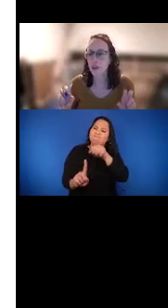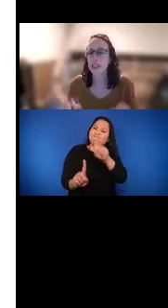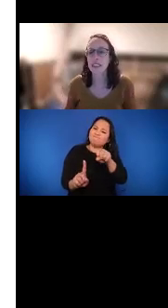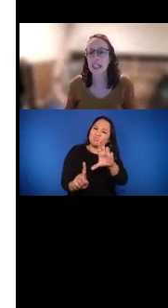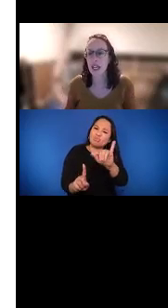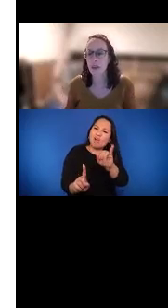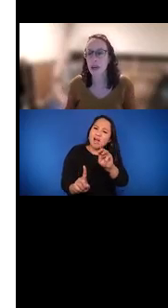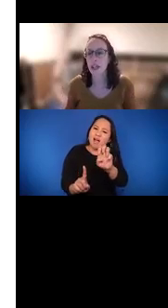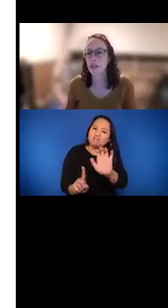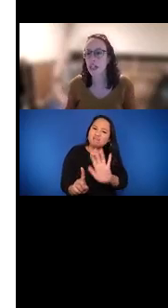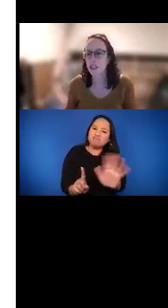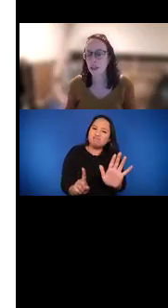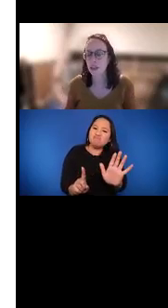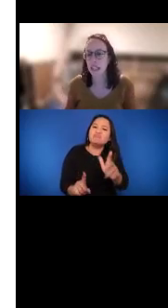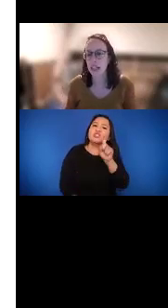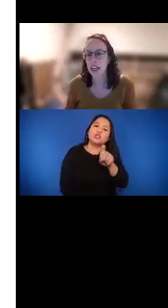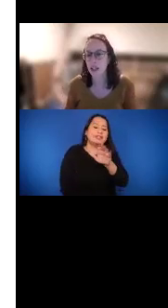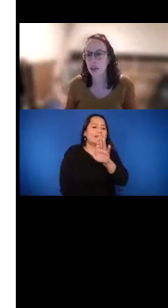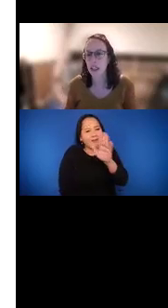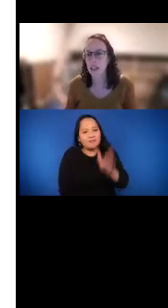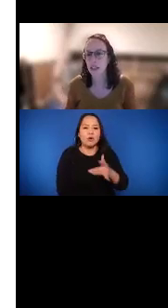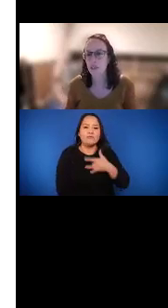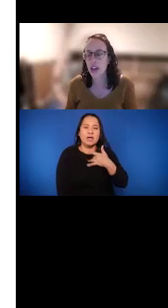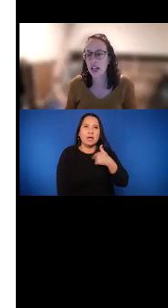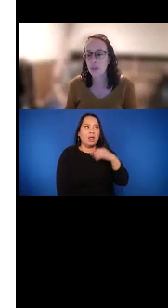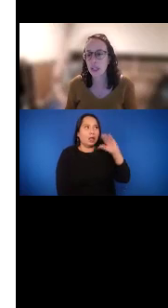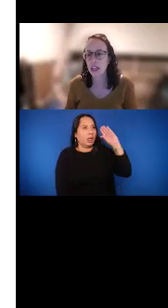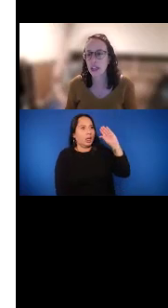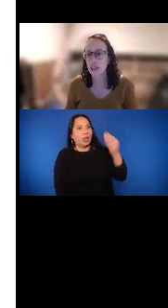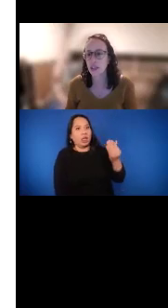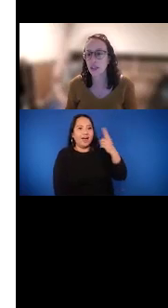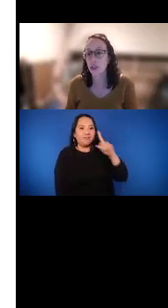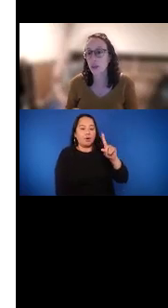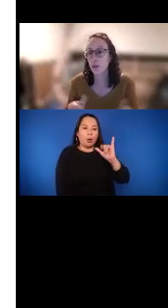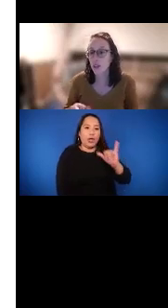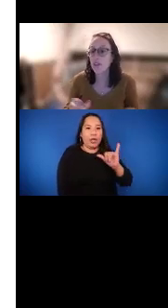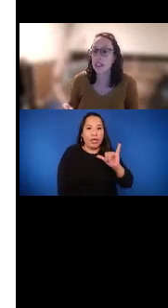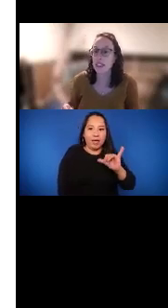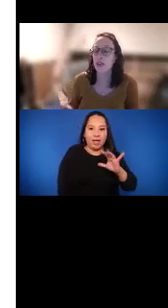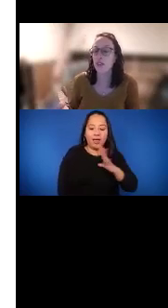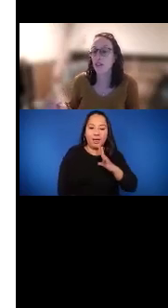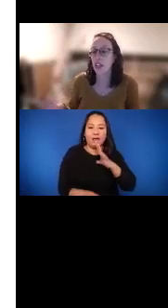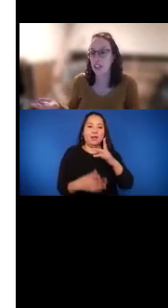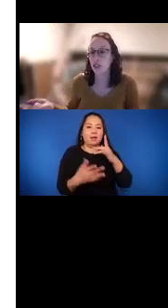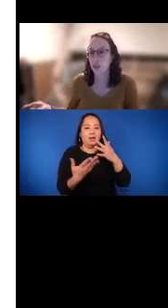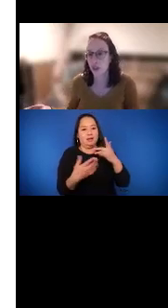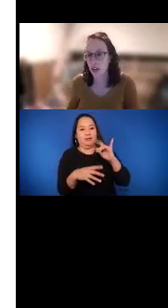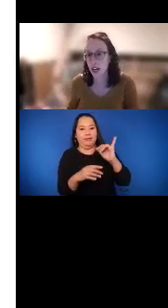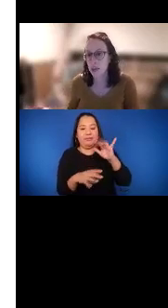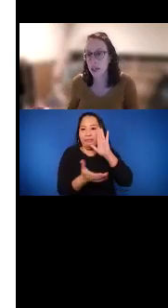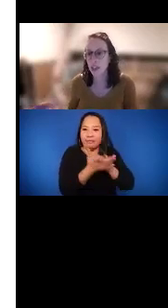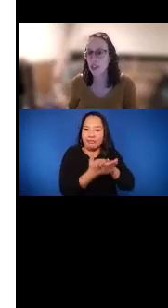falling for a scam. I don't like to use that language, in fact, because you were a victim of a